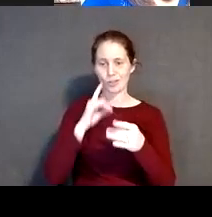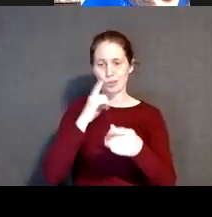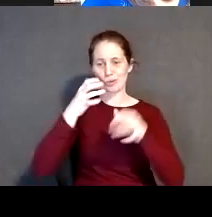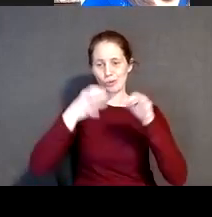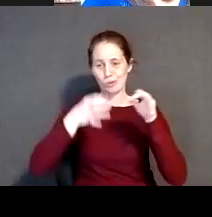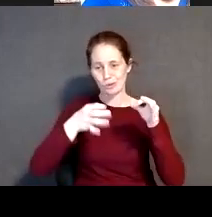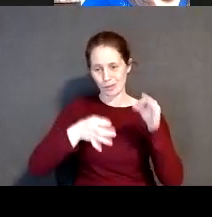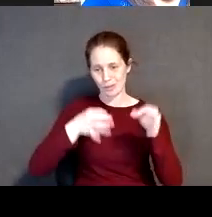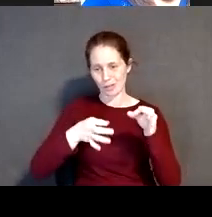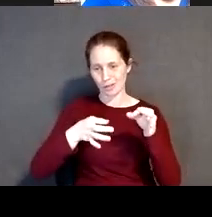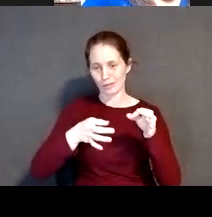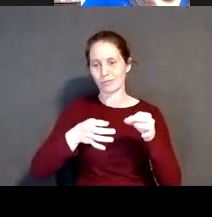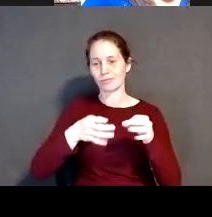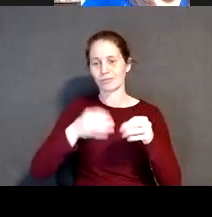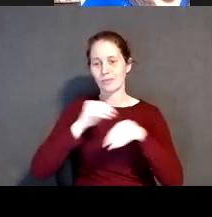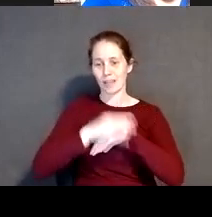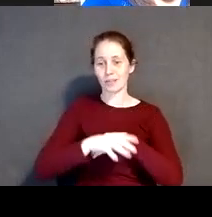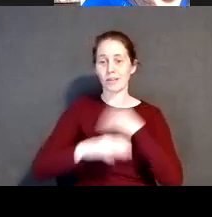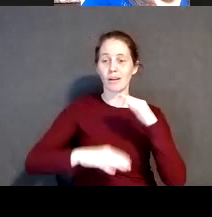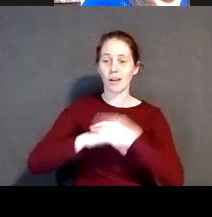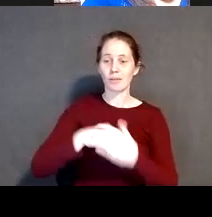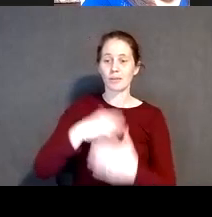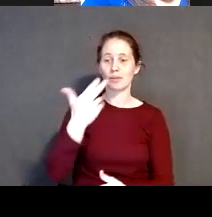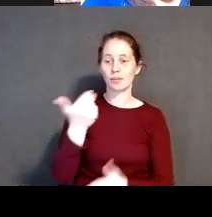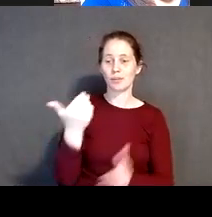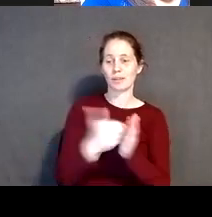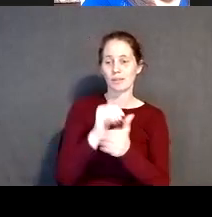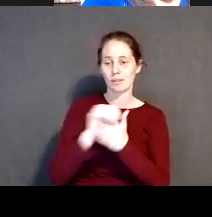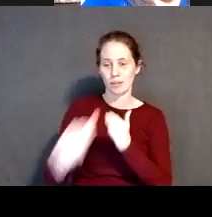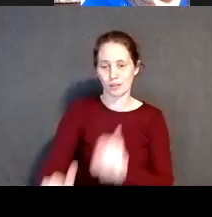amount not to exceed $13,000.